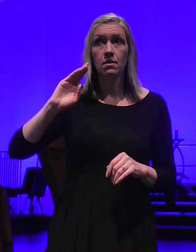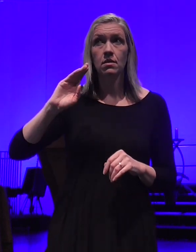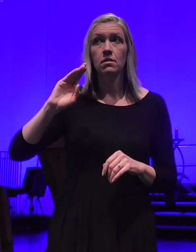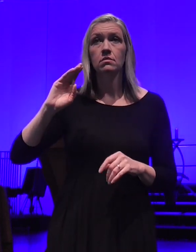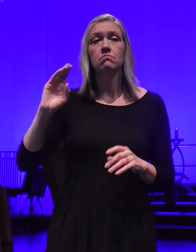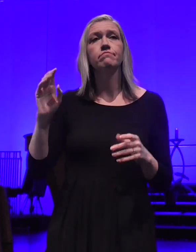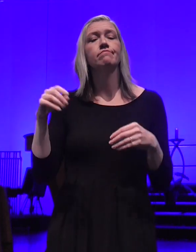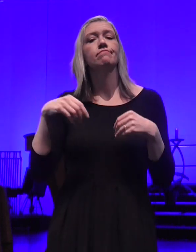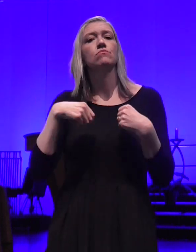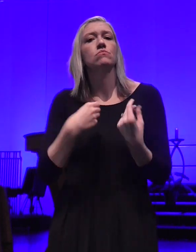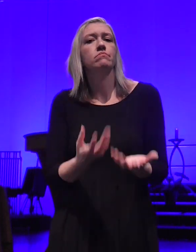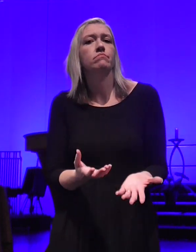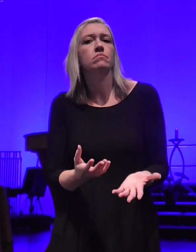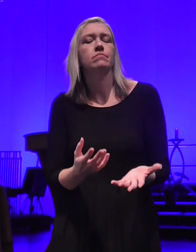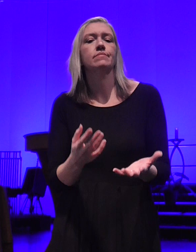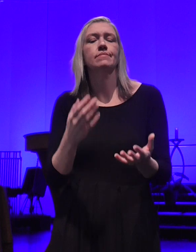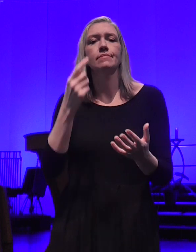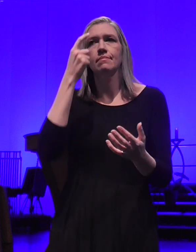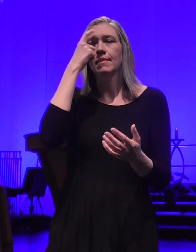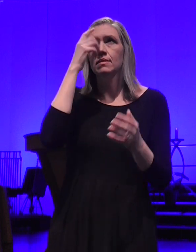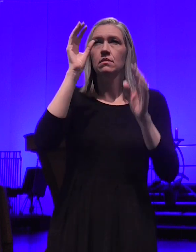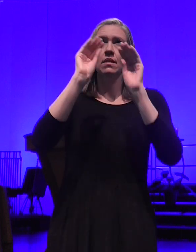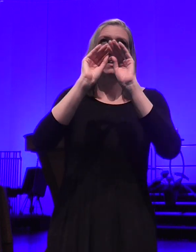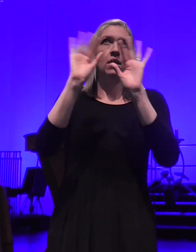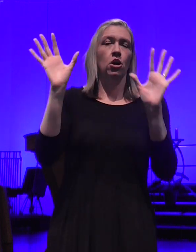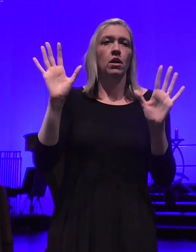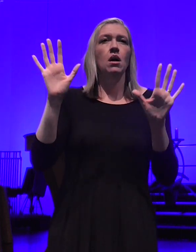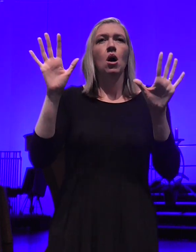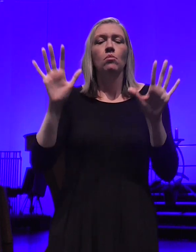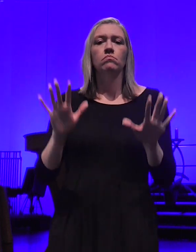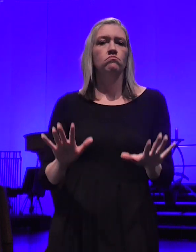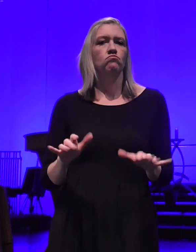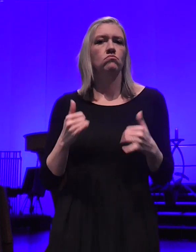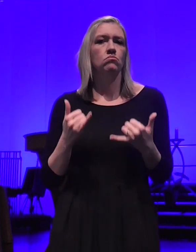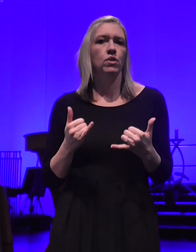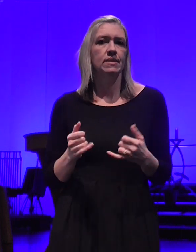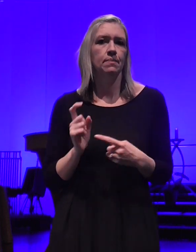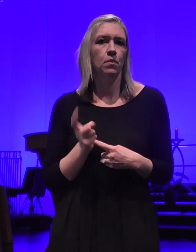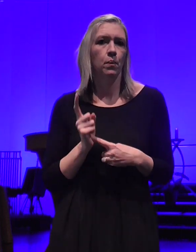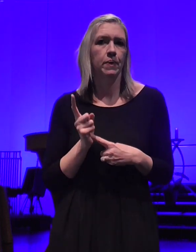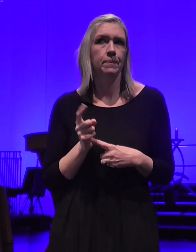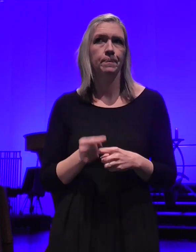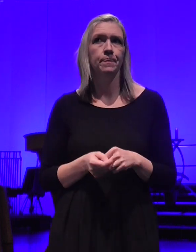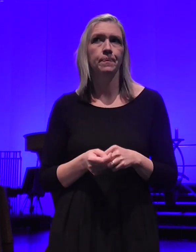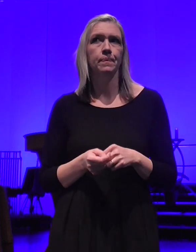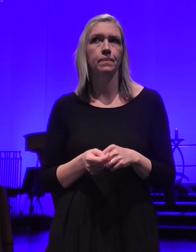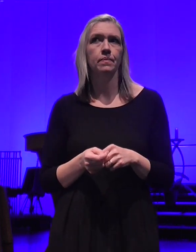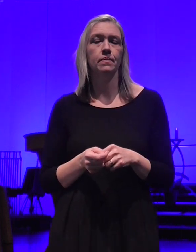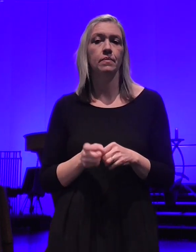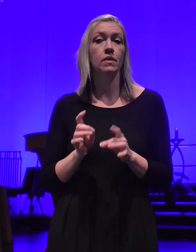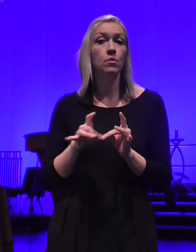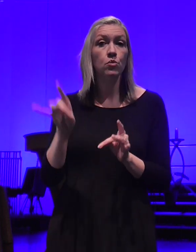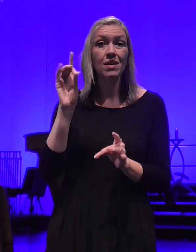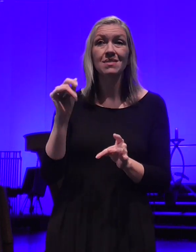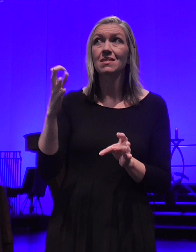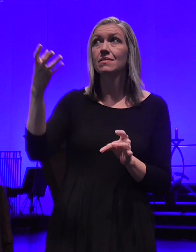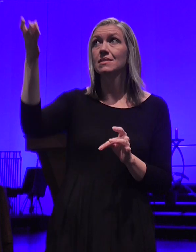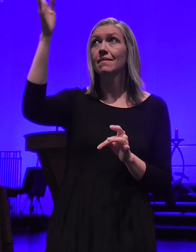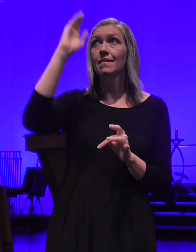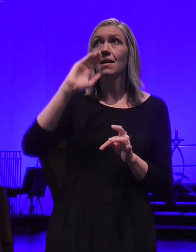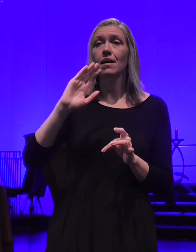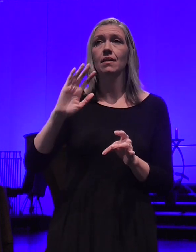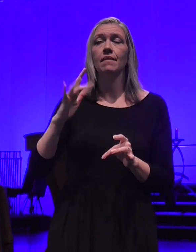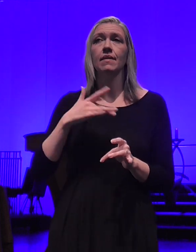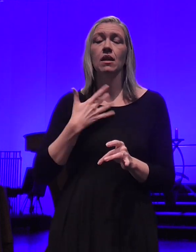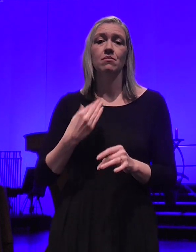brings your mind to clarity in the present moment, where the presence of the divine